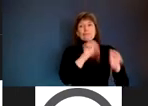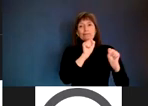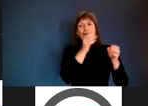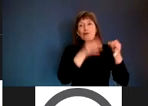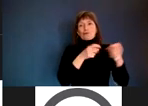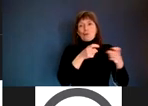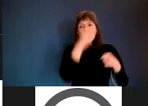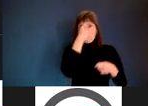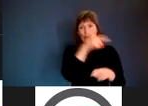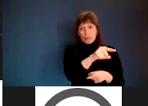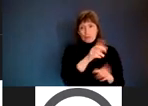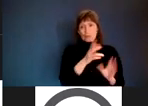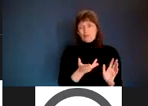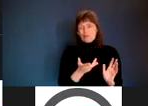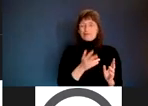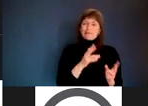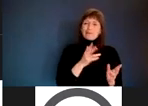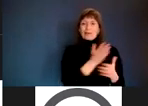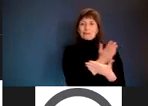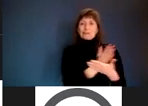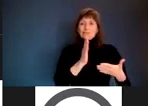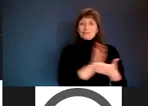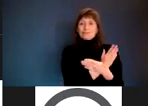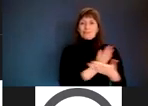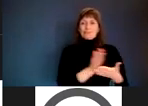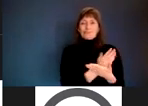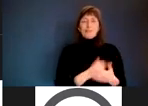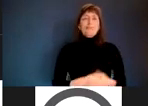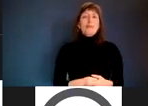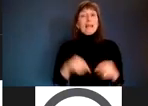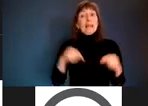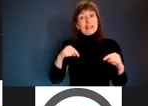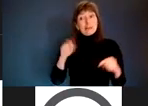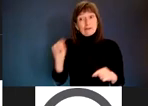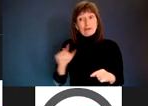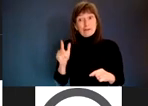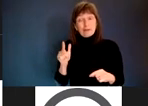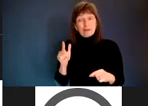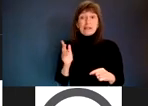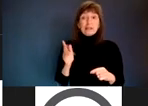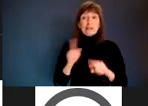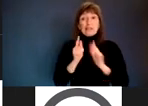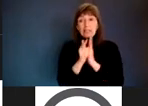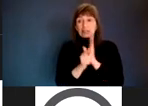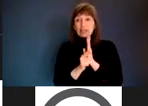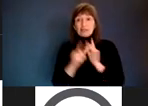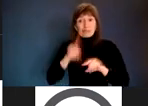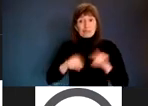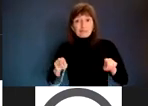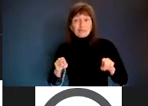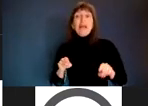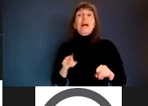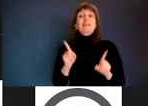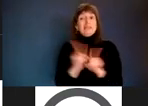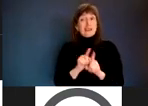our own province. That varies across pieces of legislation, and it certainly varies across other jurisdictions in Canada.